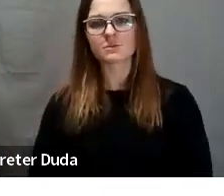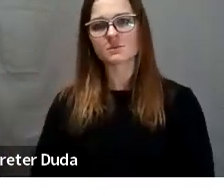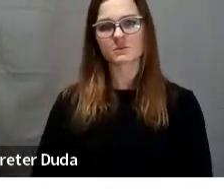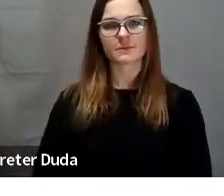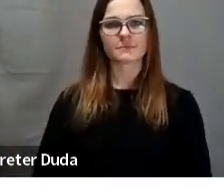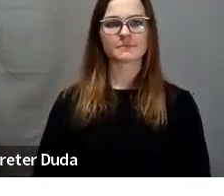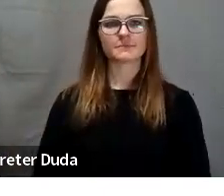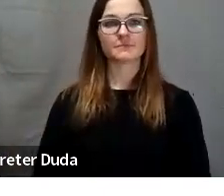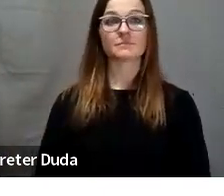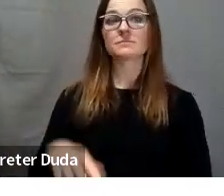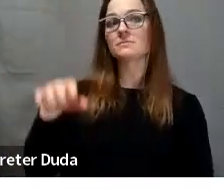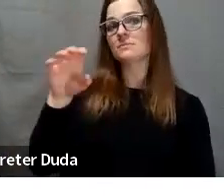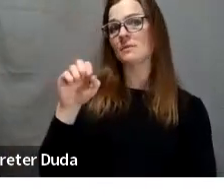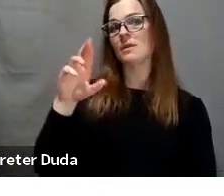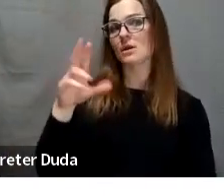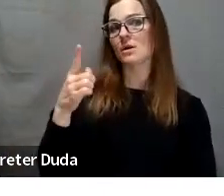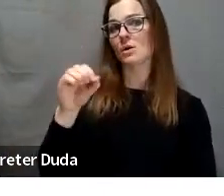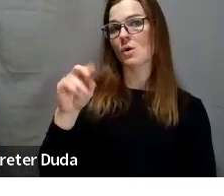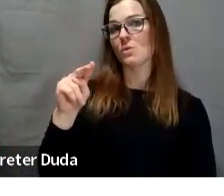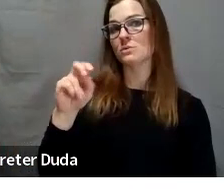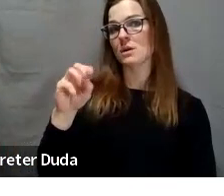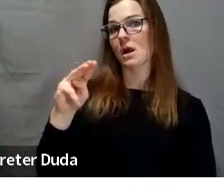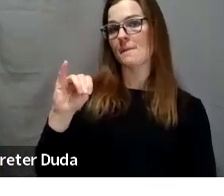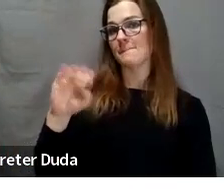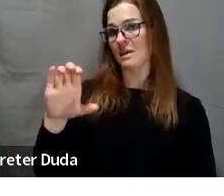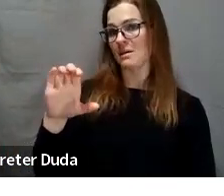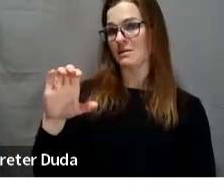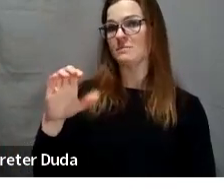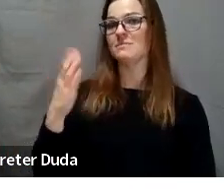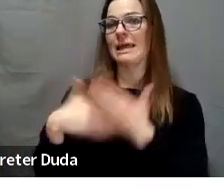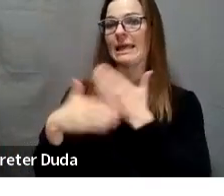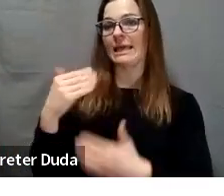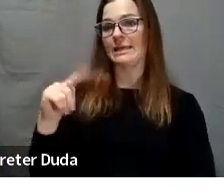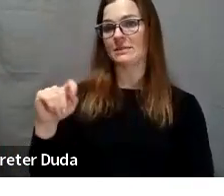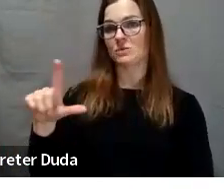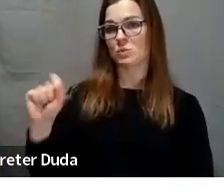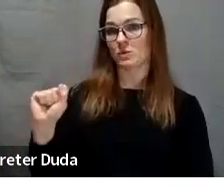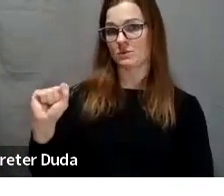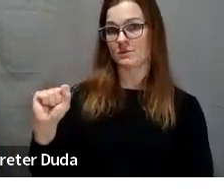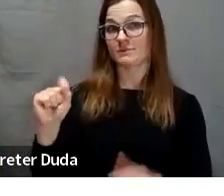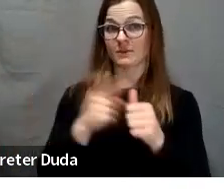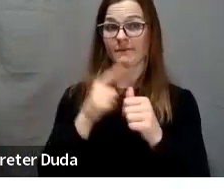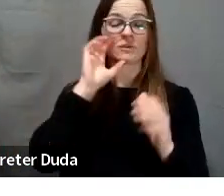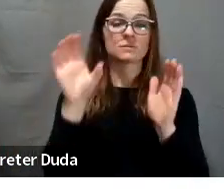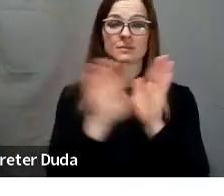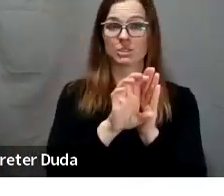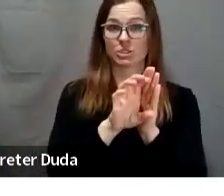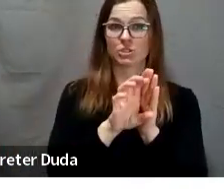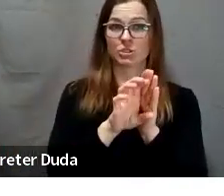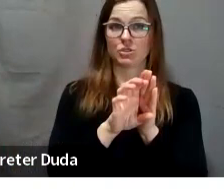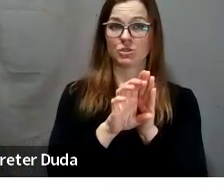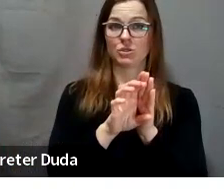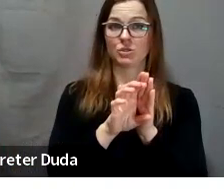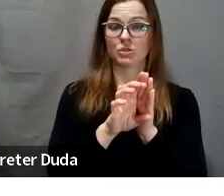So next we have ergonomic hand tools. The first picture on the slide is of a